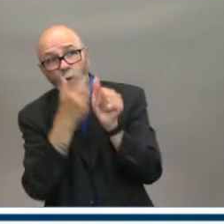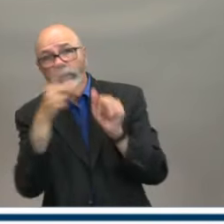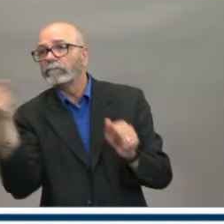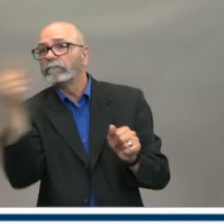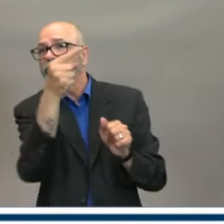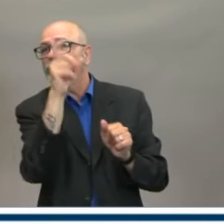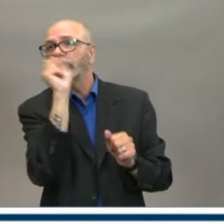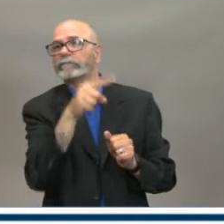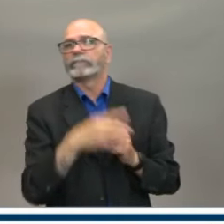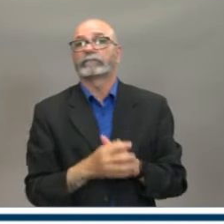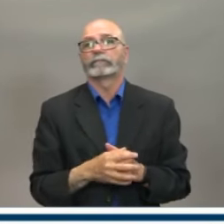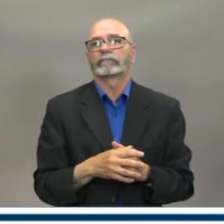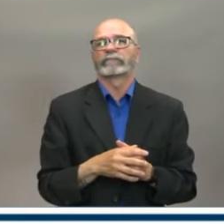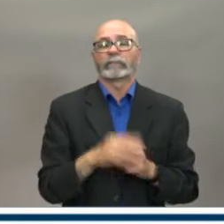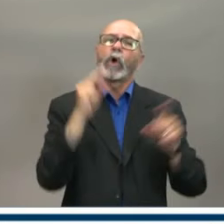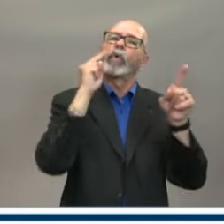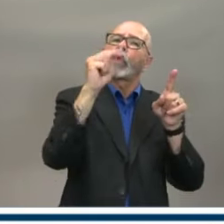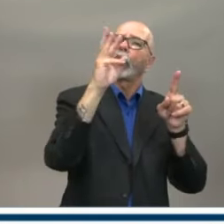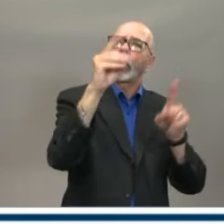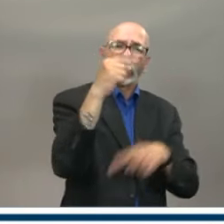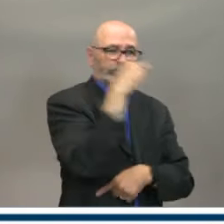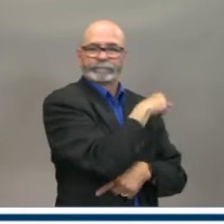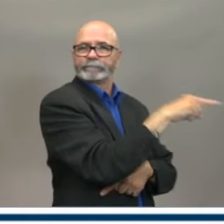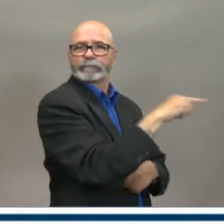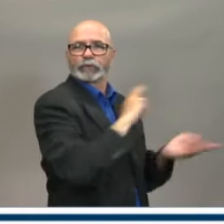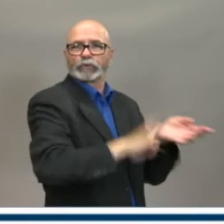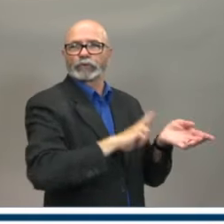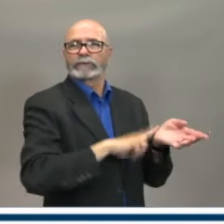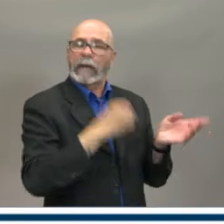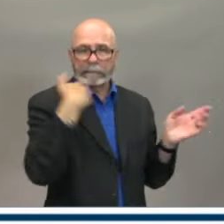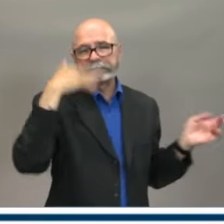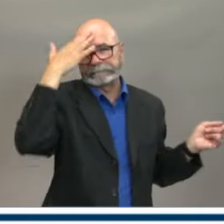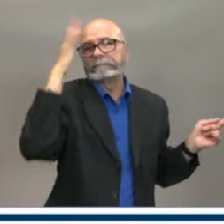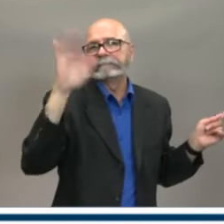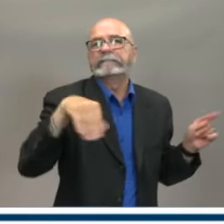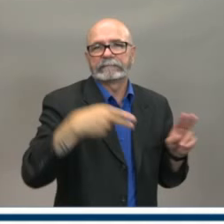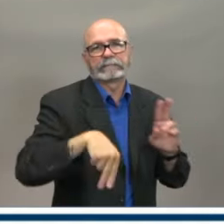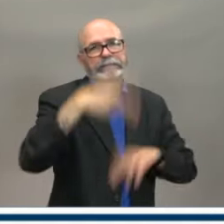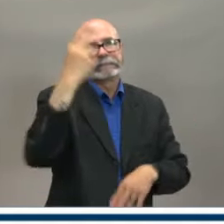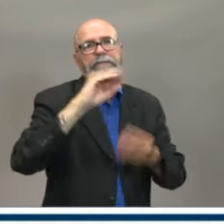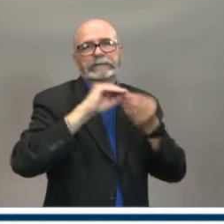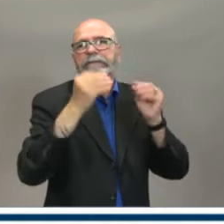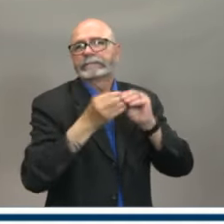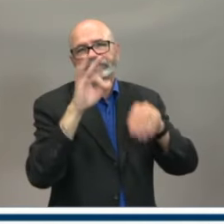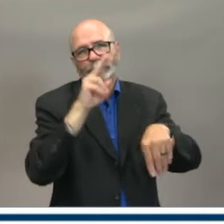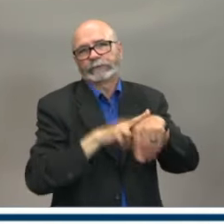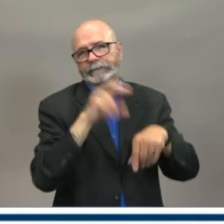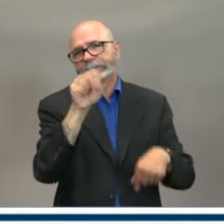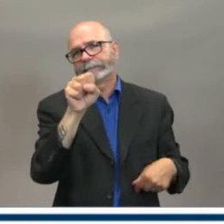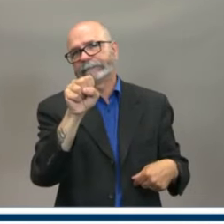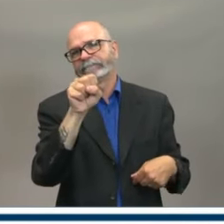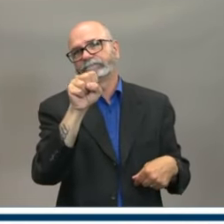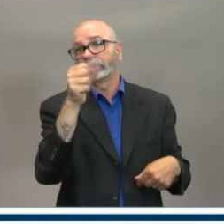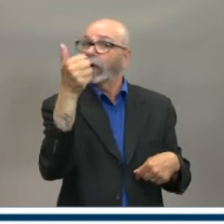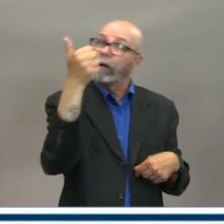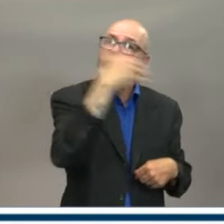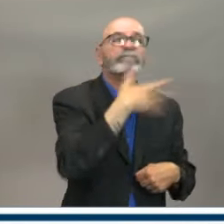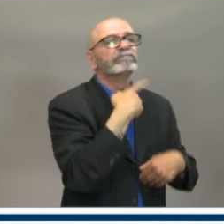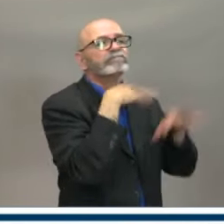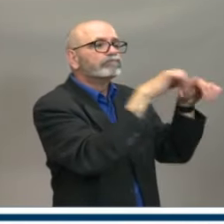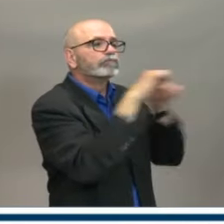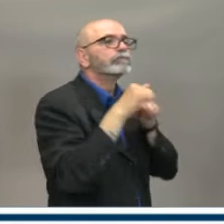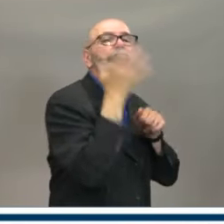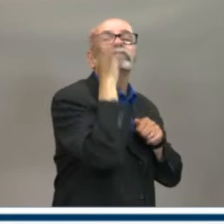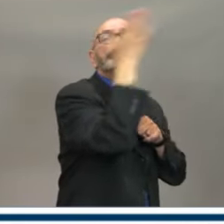relatively, or not relatively, they are high there. Is there any light at the end of the tunnel in terms of trends you're seeing in terms